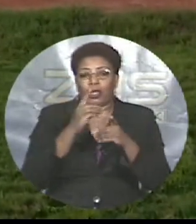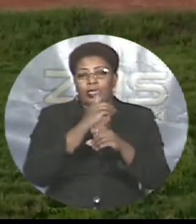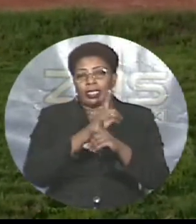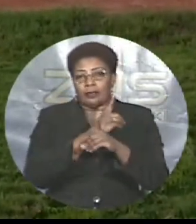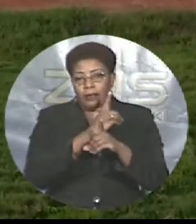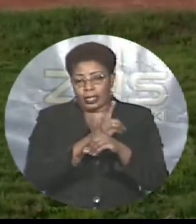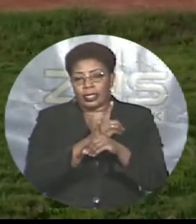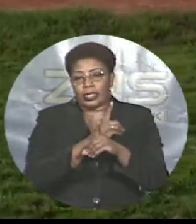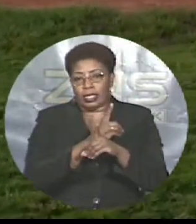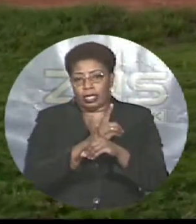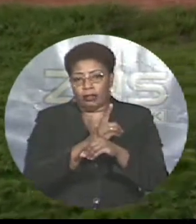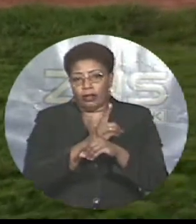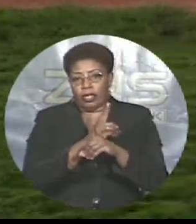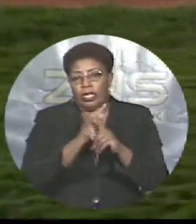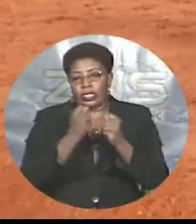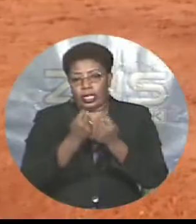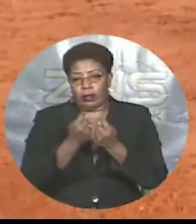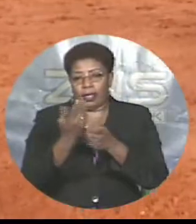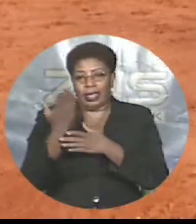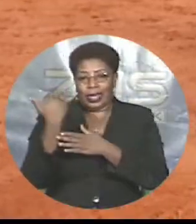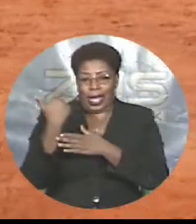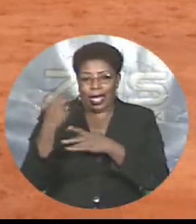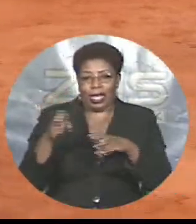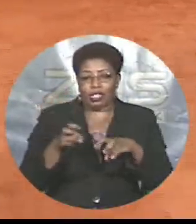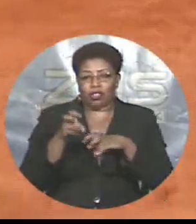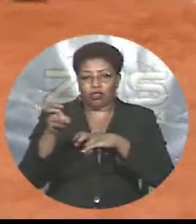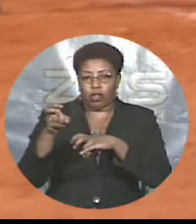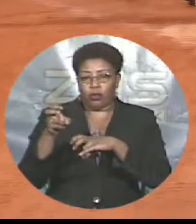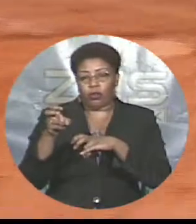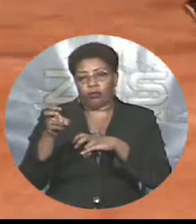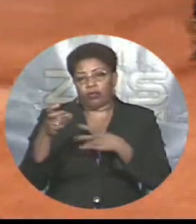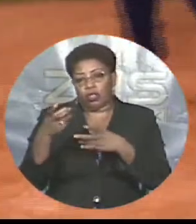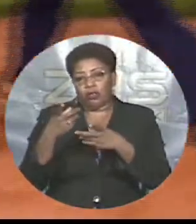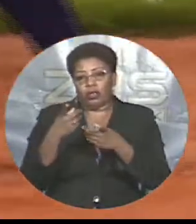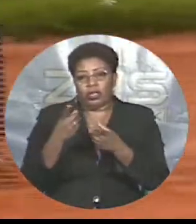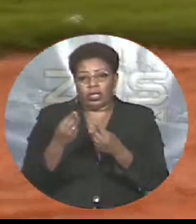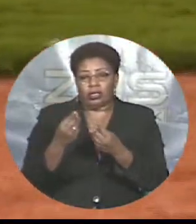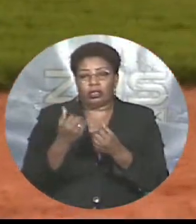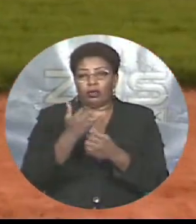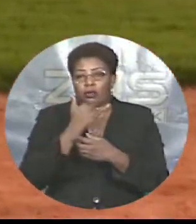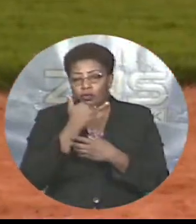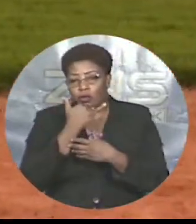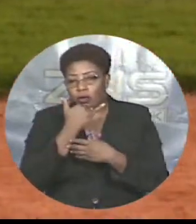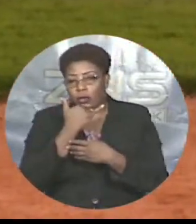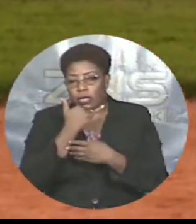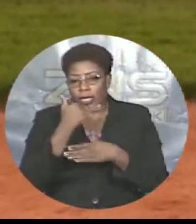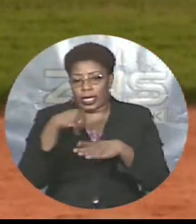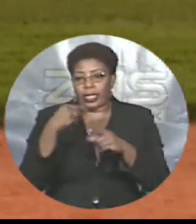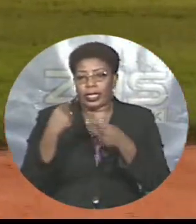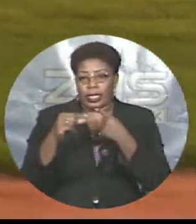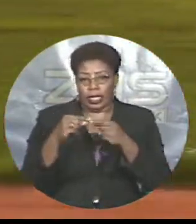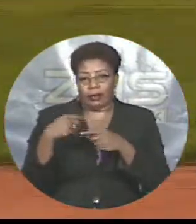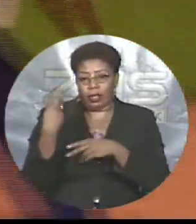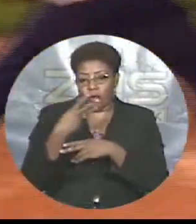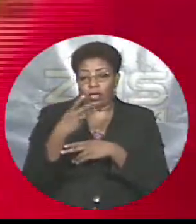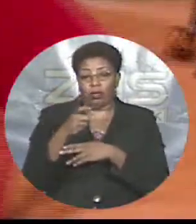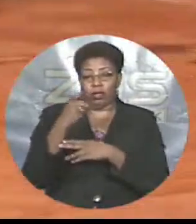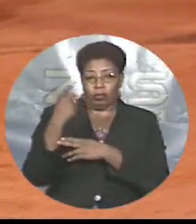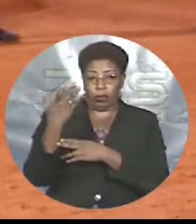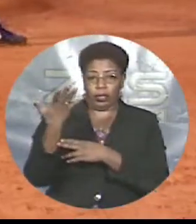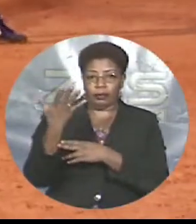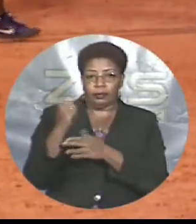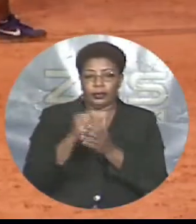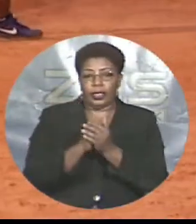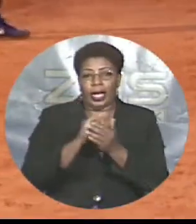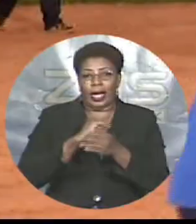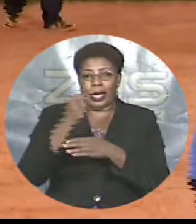squad. Because if you remember the last trip, we made some very key errors in games that we should have put away.